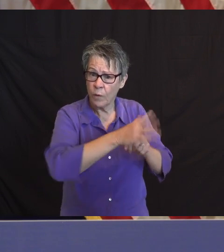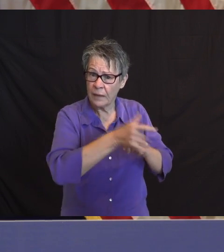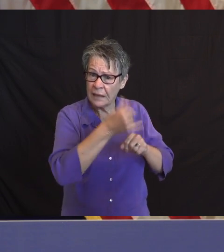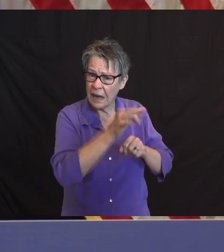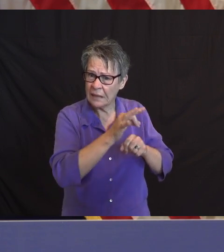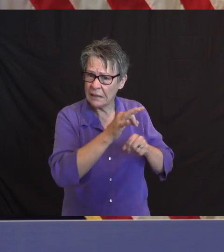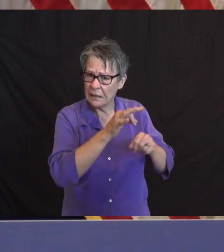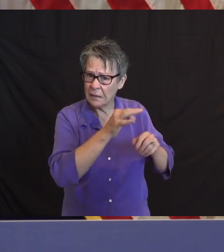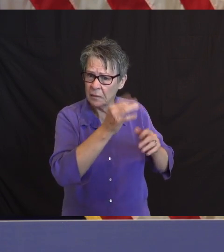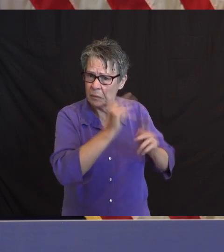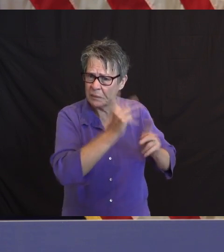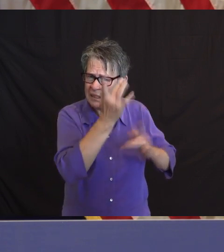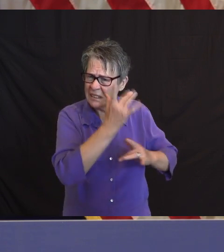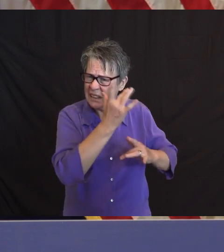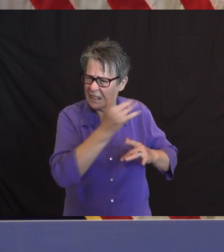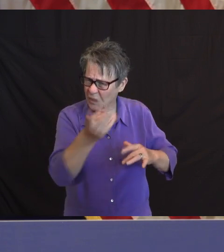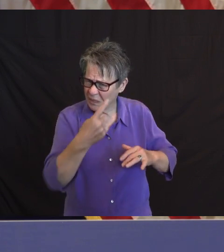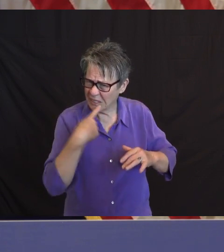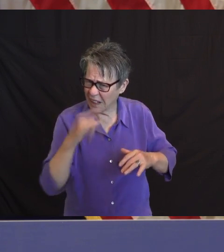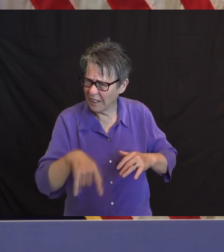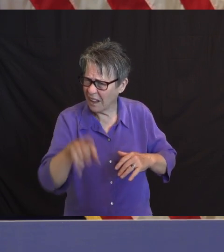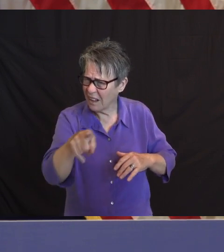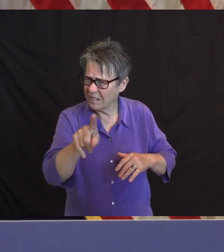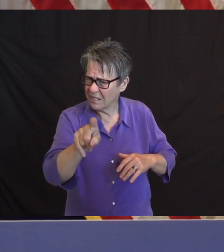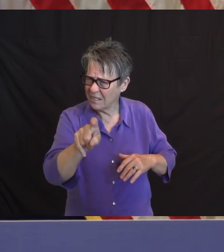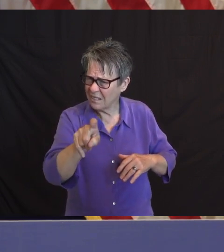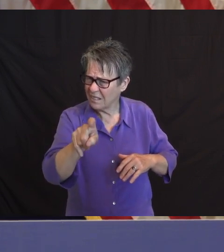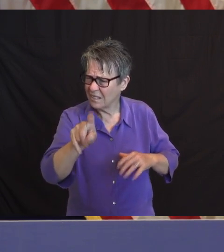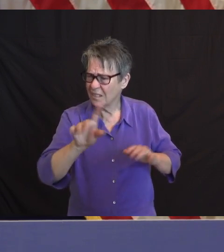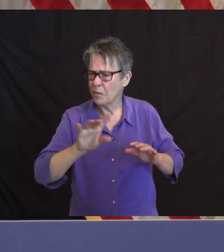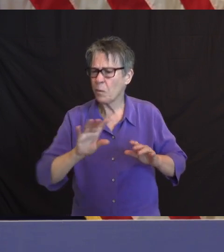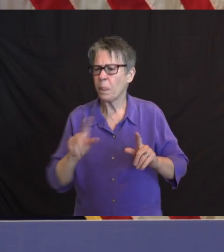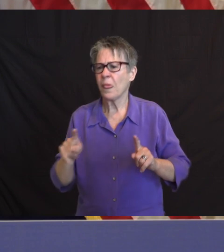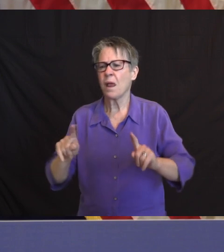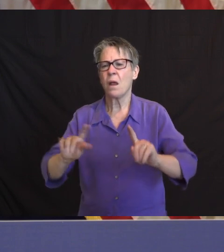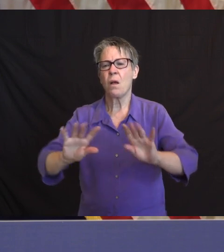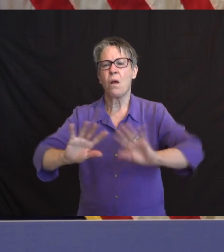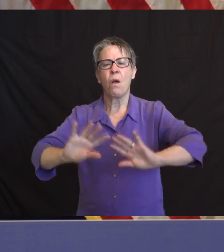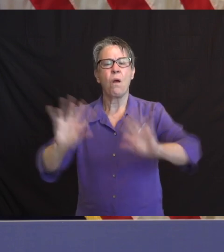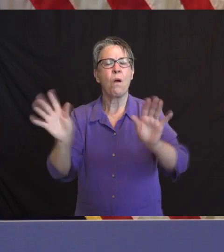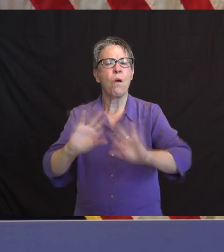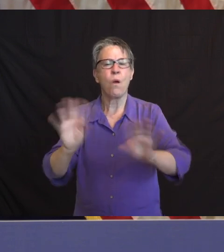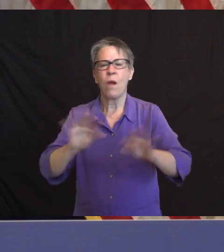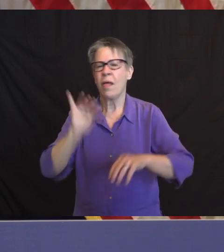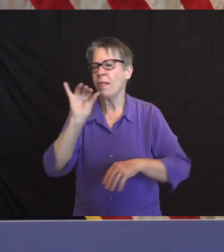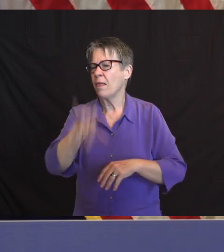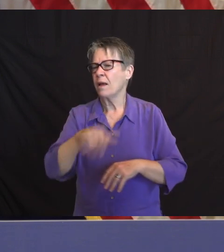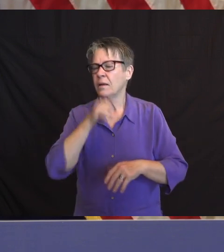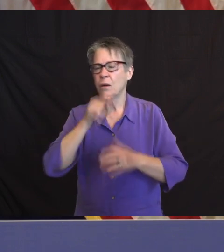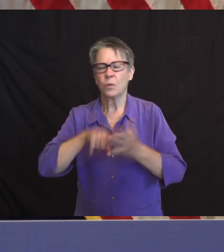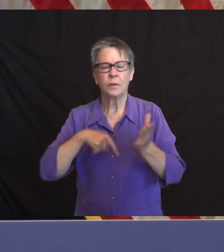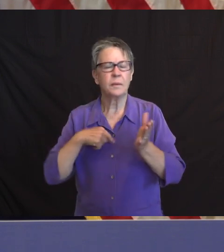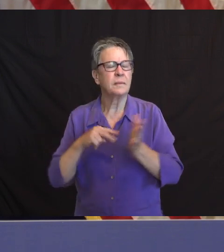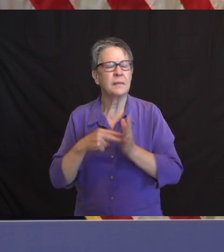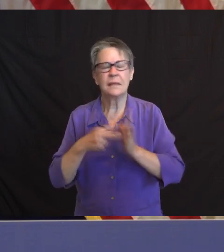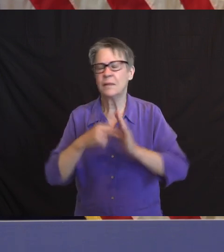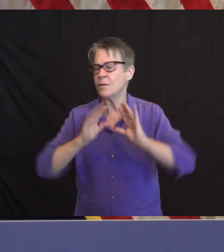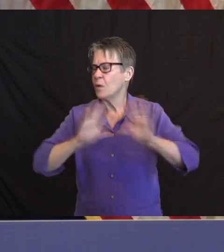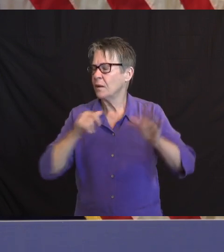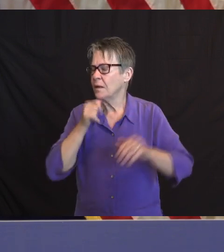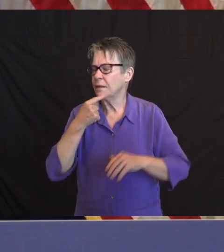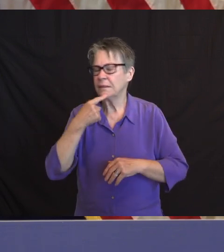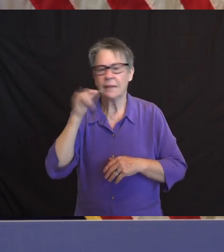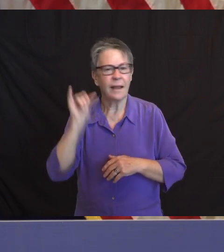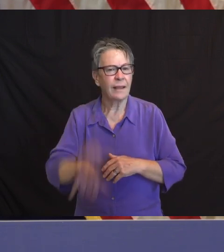Judy would remind me that these are outside, which is a good data point. Having seen it up close, by the way, these are the first two events I've gone